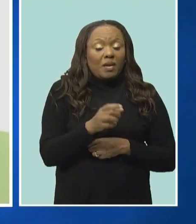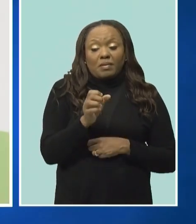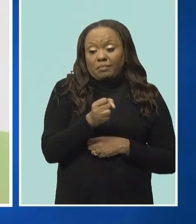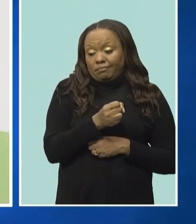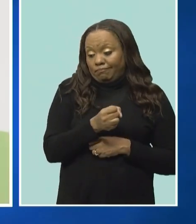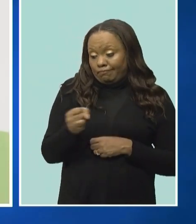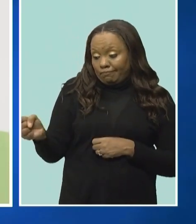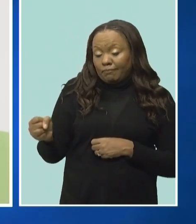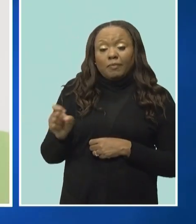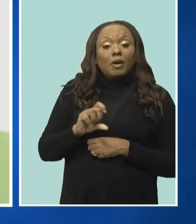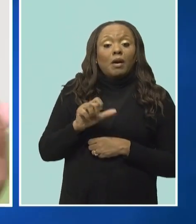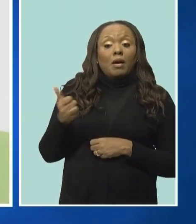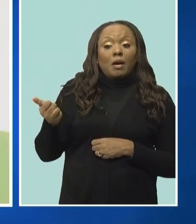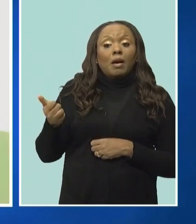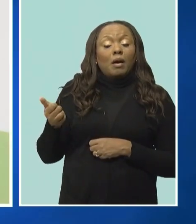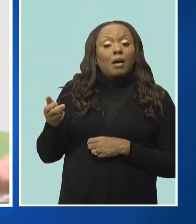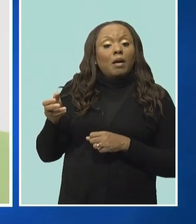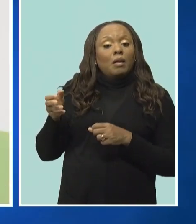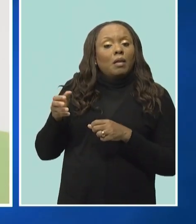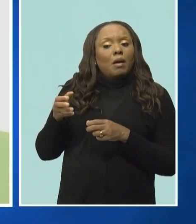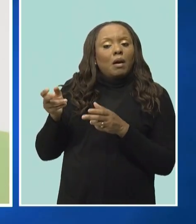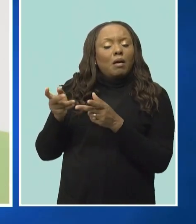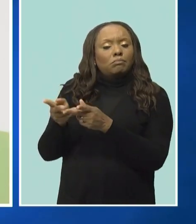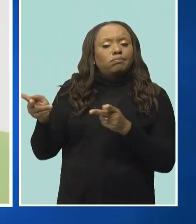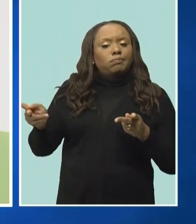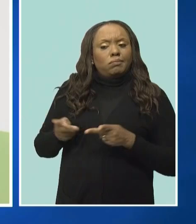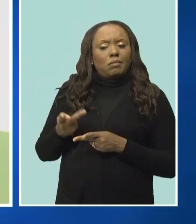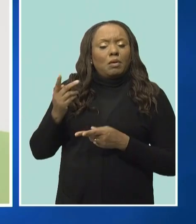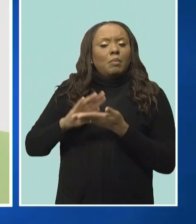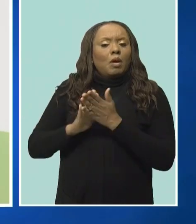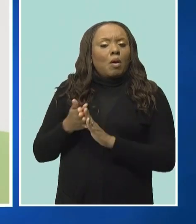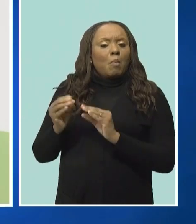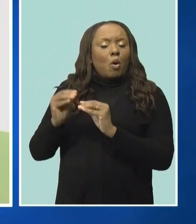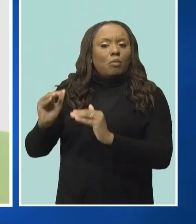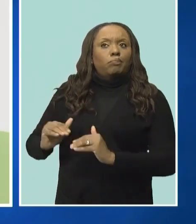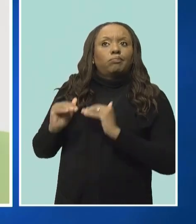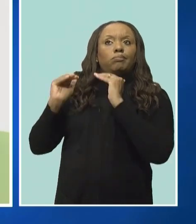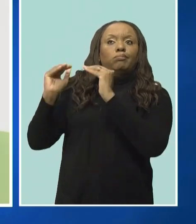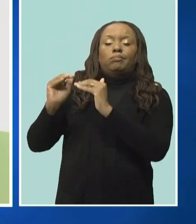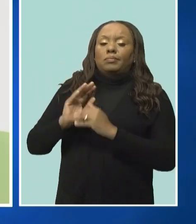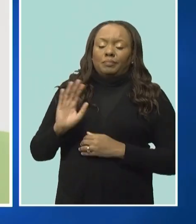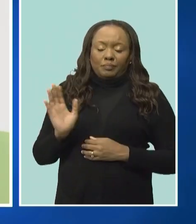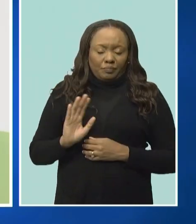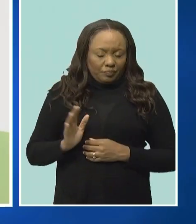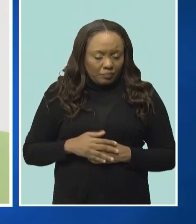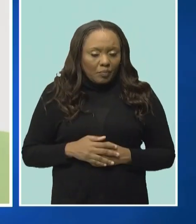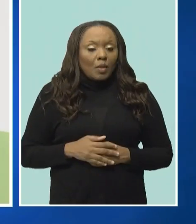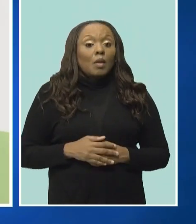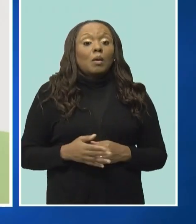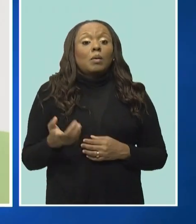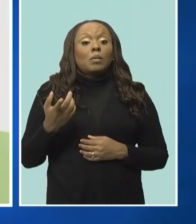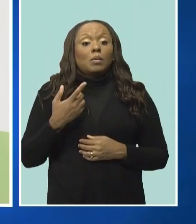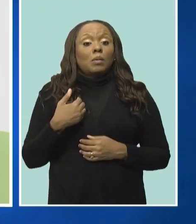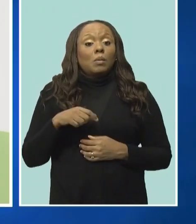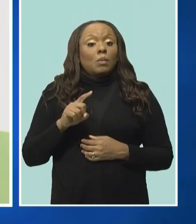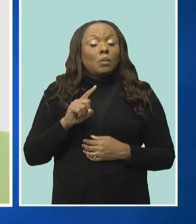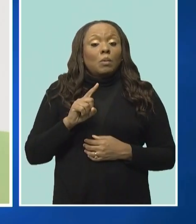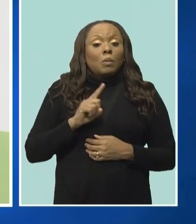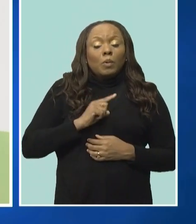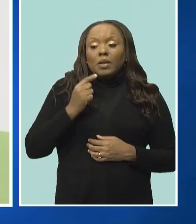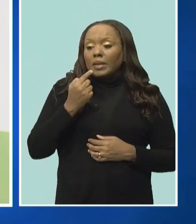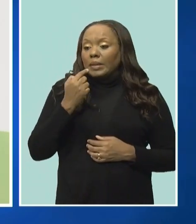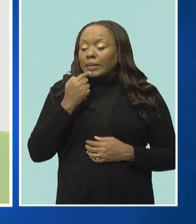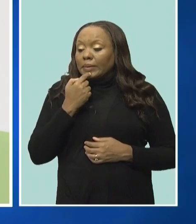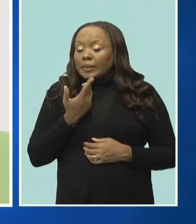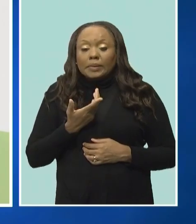get mobility to become a senior sister and a nursing administrator. We are saying that nurses should be able to stay in the specialties, the